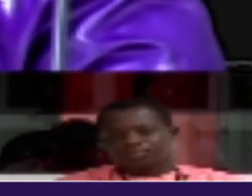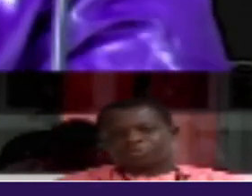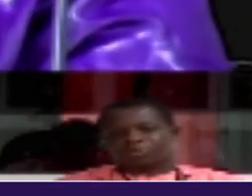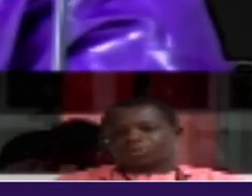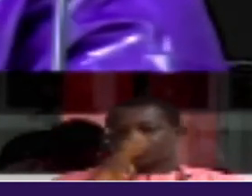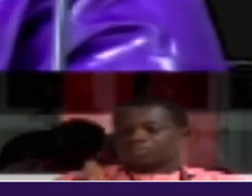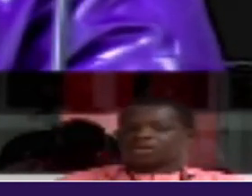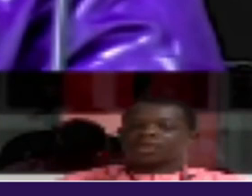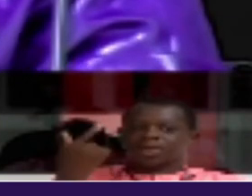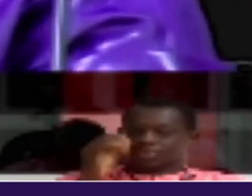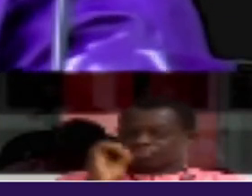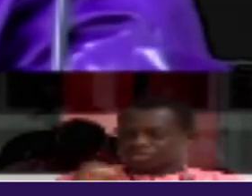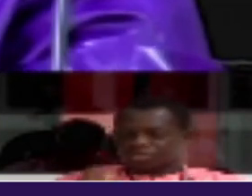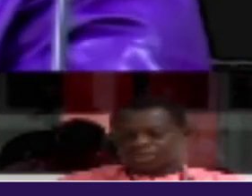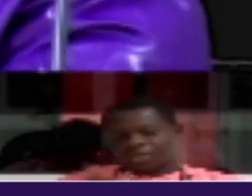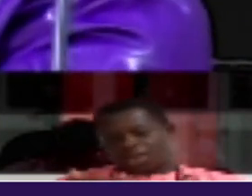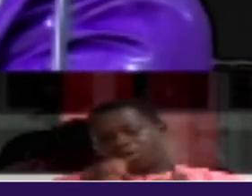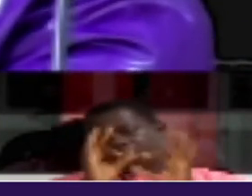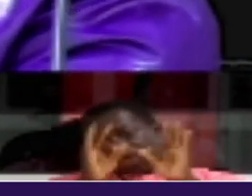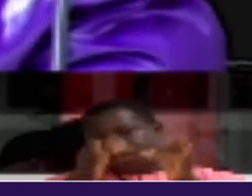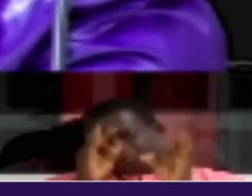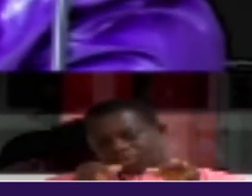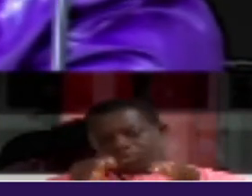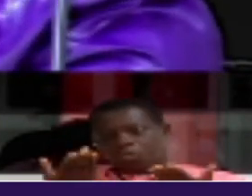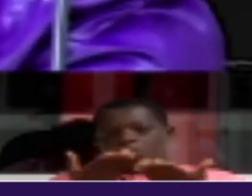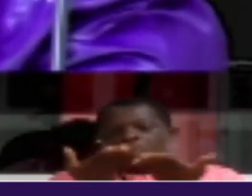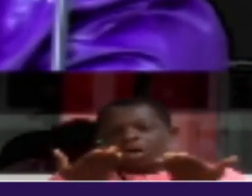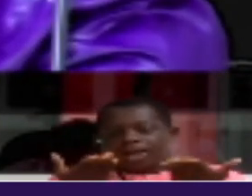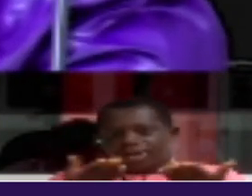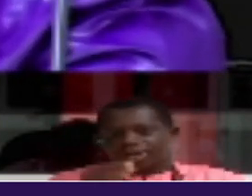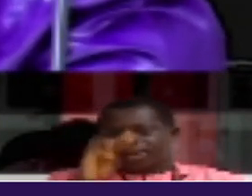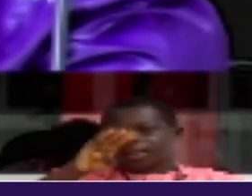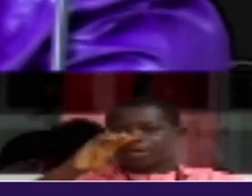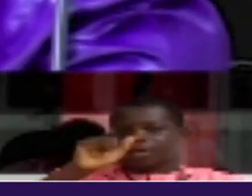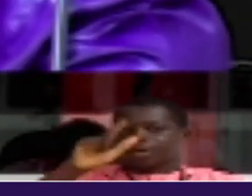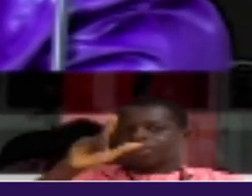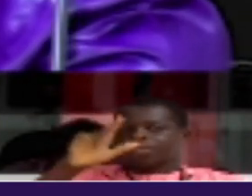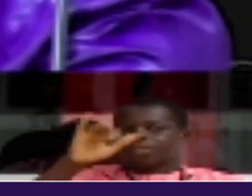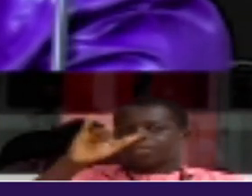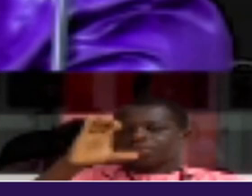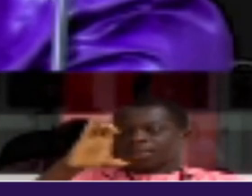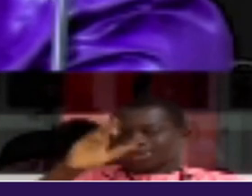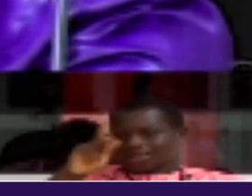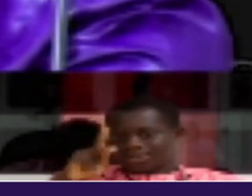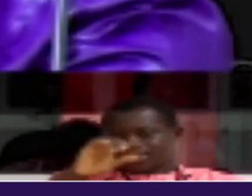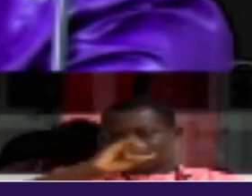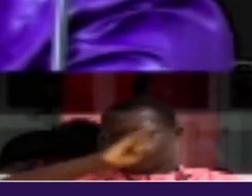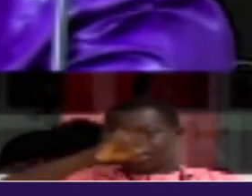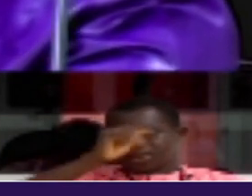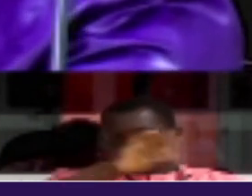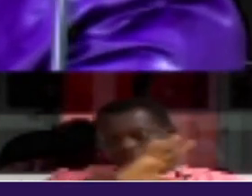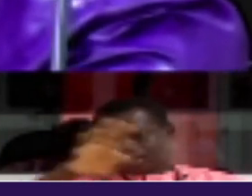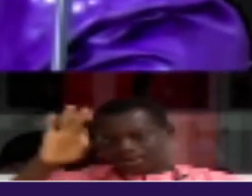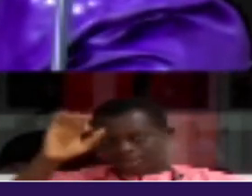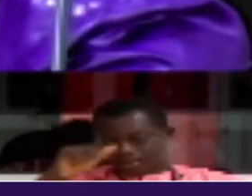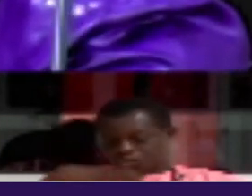So, can you explain why would Malik Jata now want to lie about